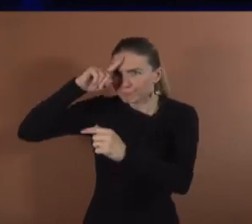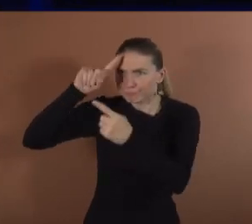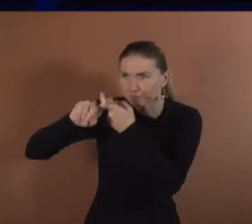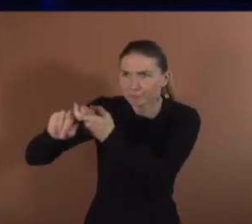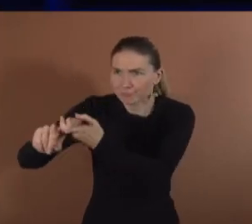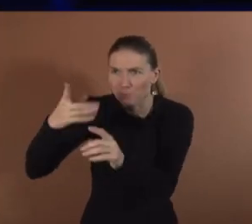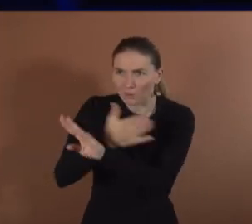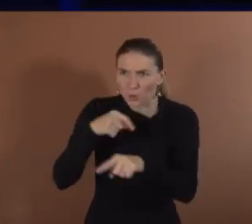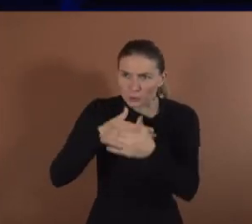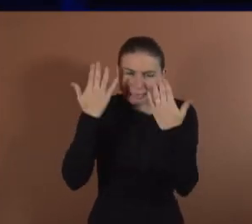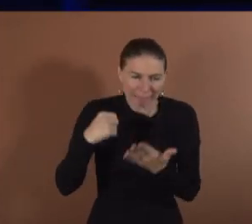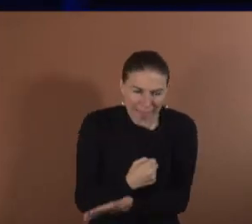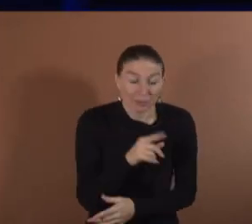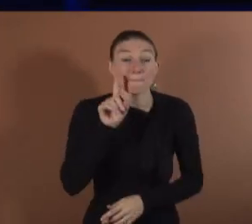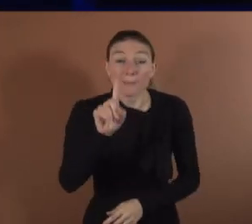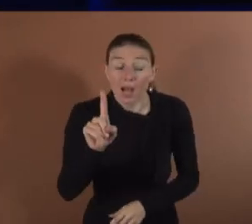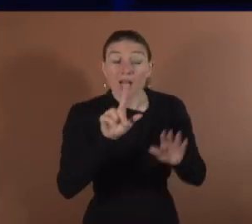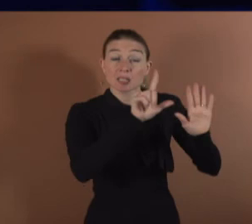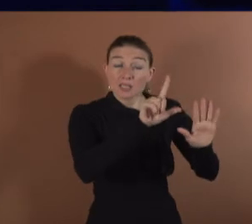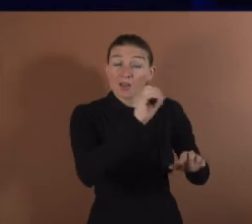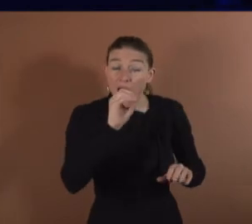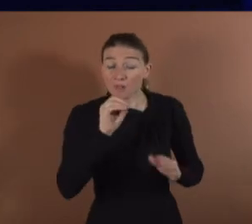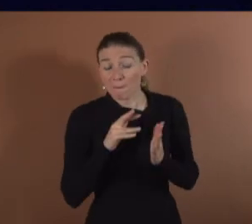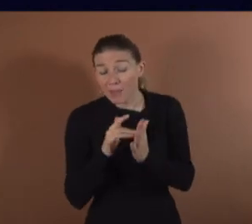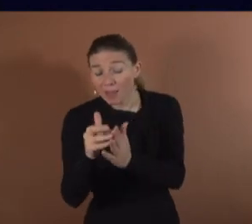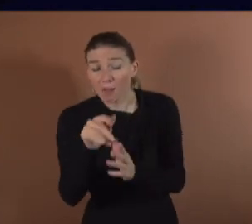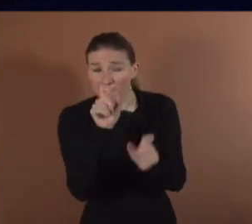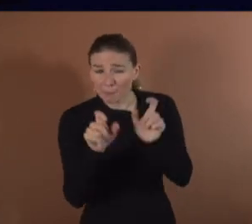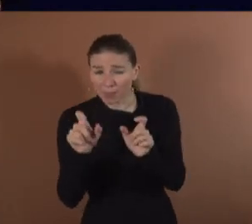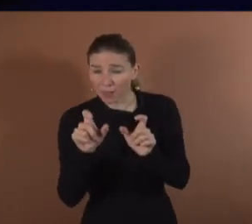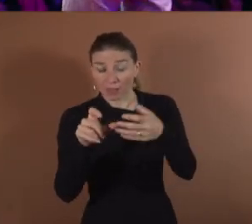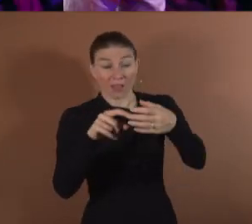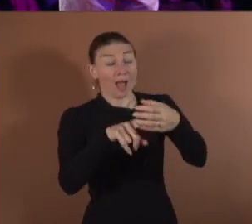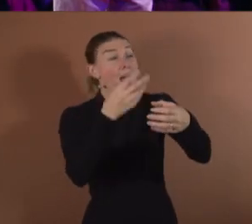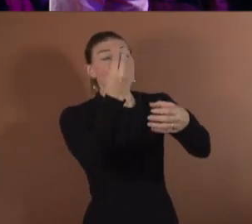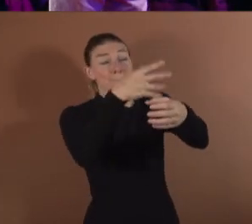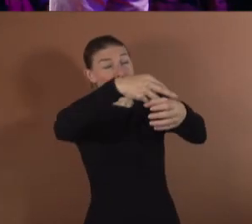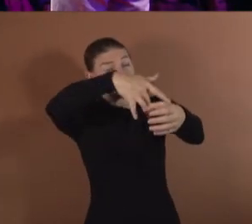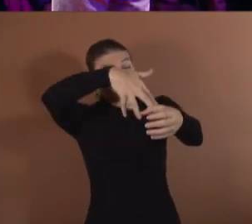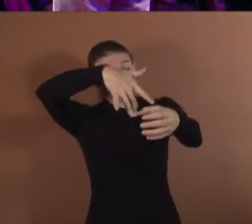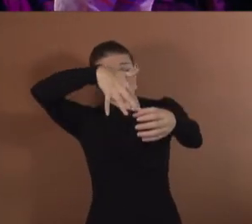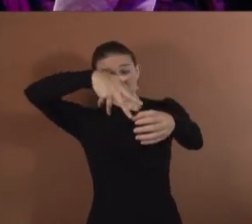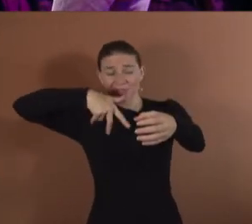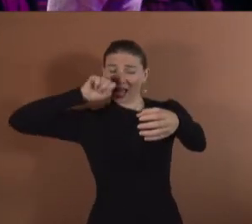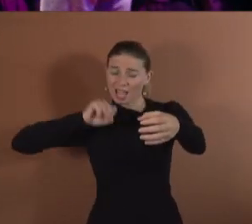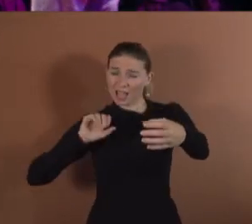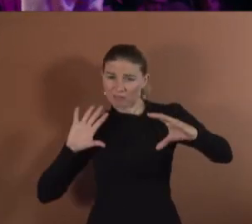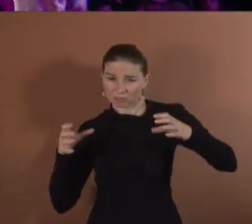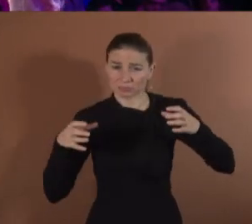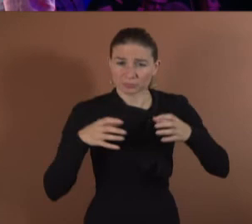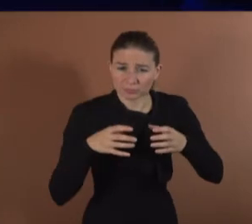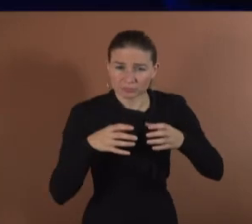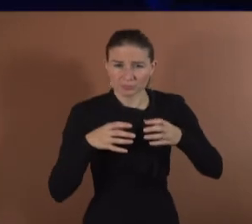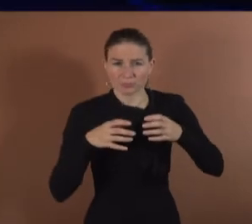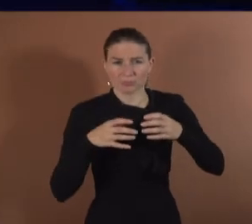a place where those 700 million people and many, many more behind them can gather together and talk and discuss and make